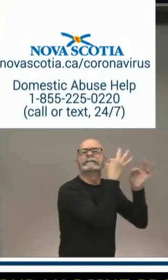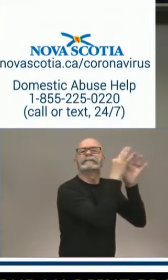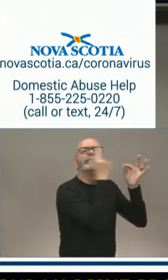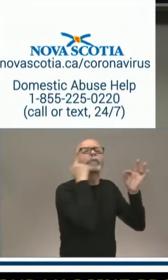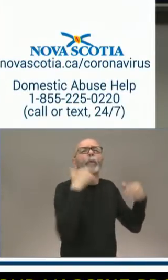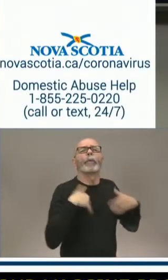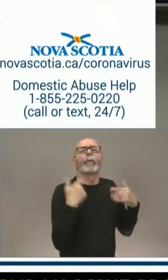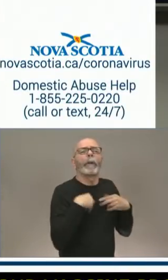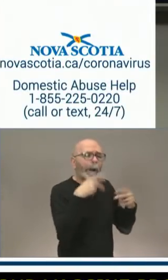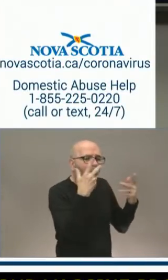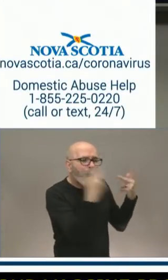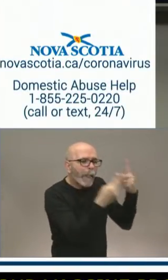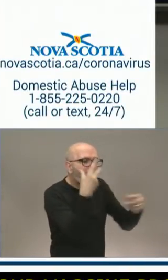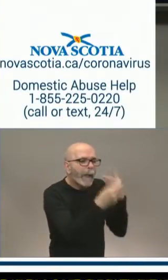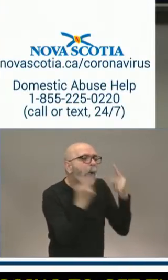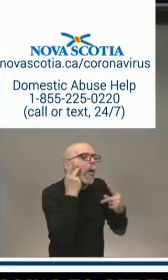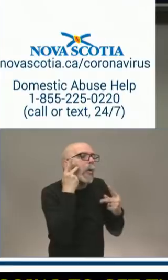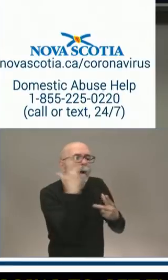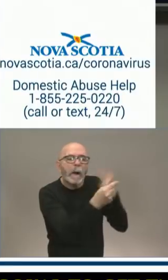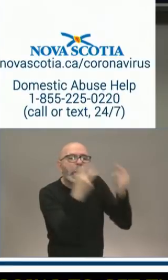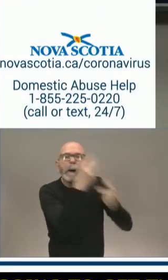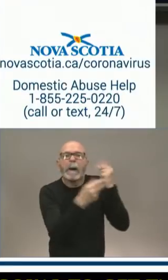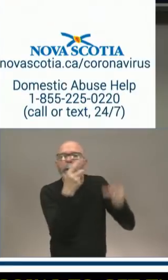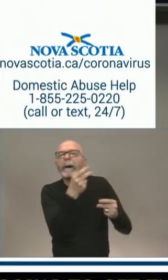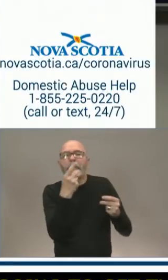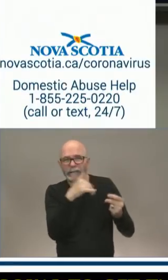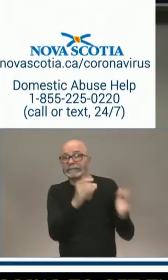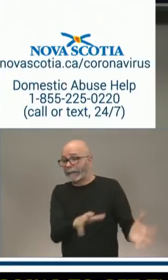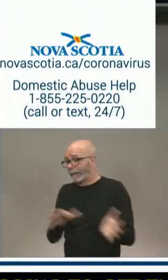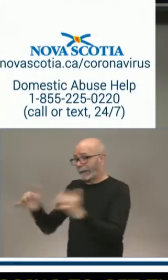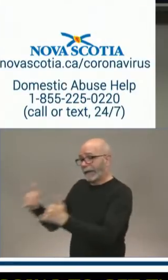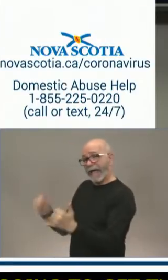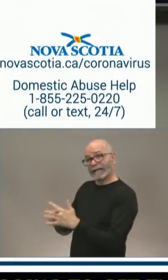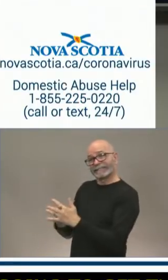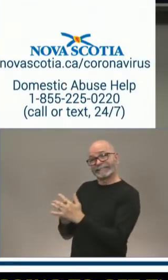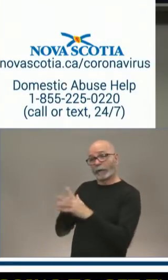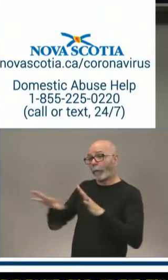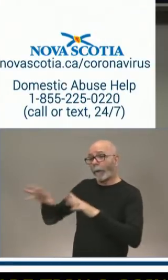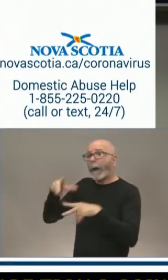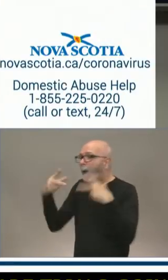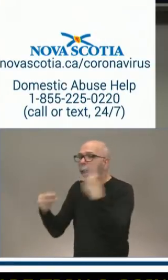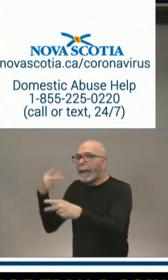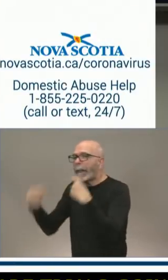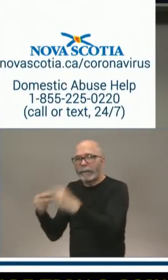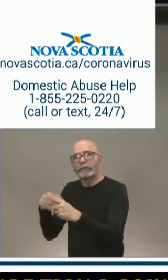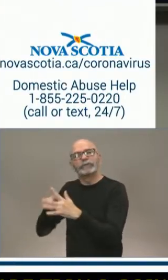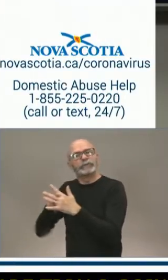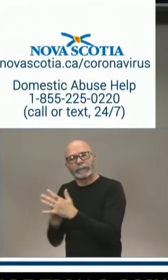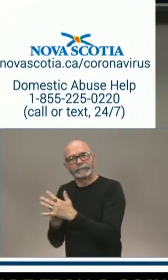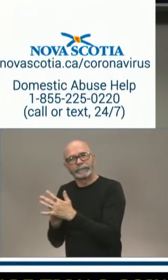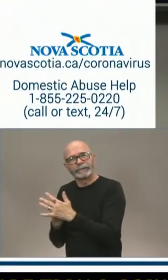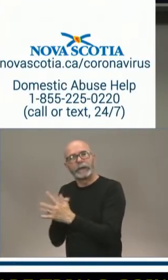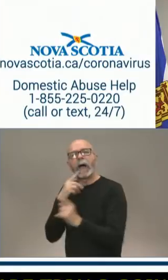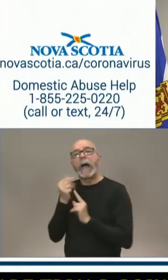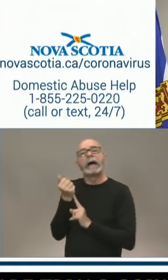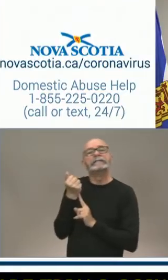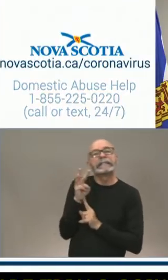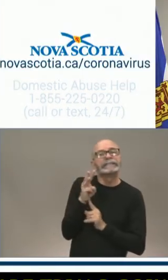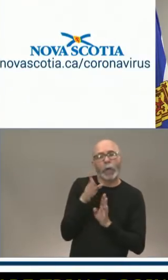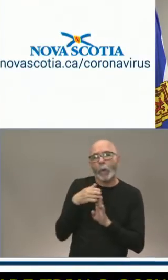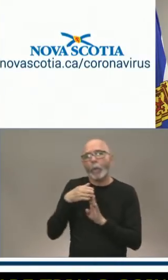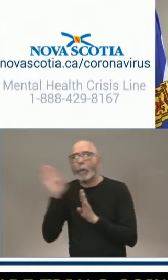whole other group that we then have to add on to our vaccine program, which of course would then push things out. Go ahead with your